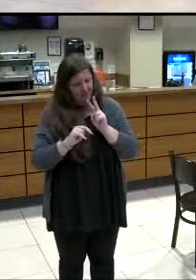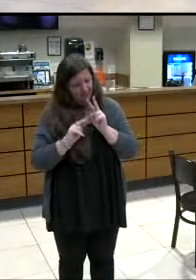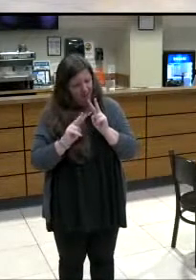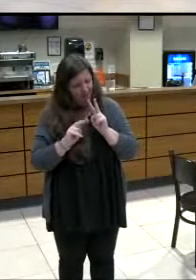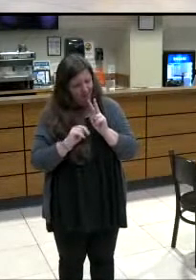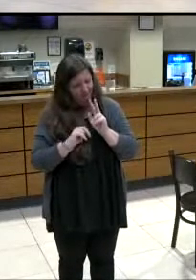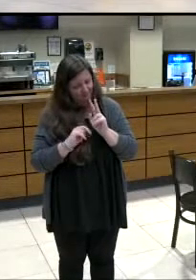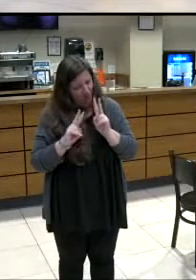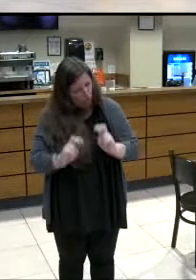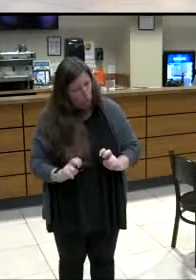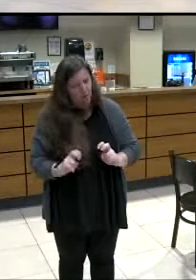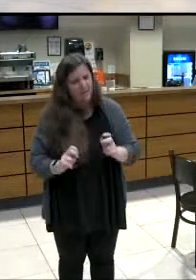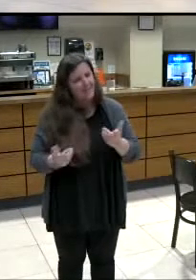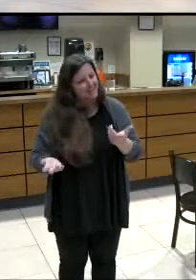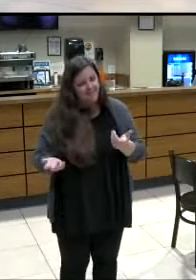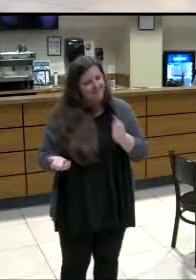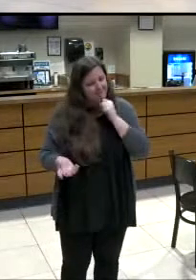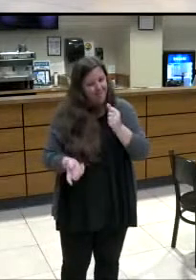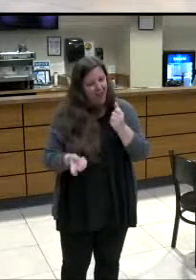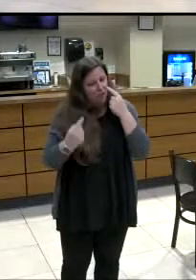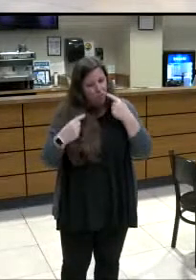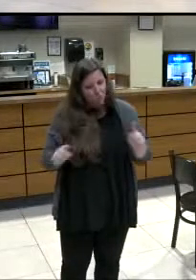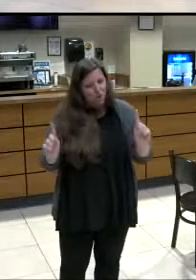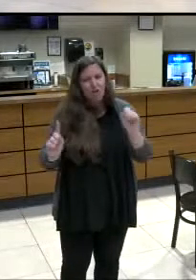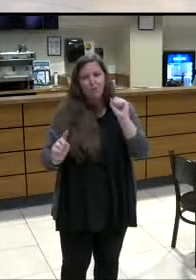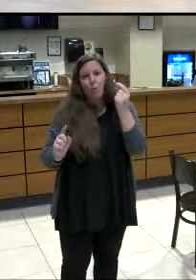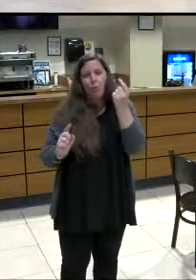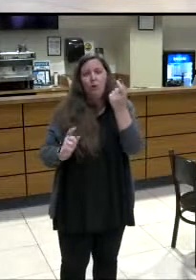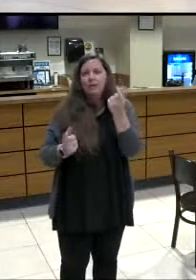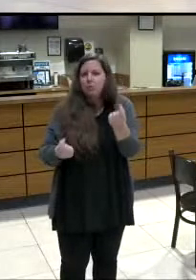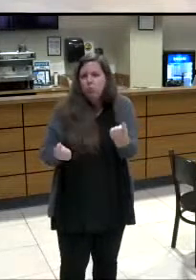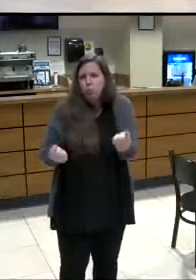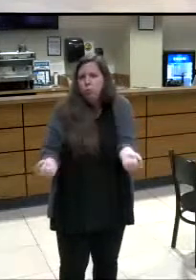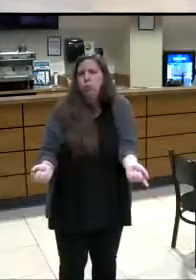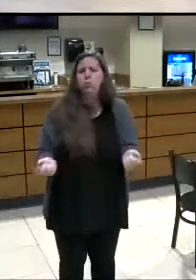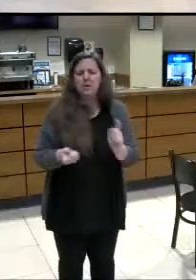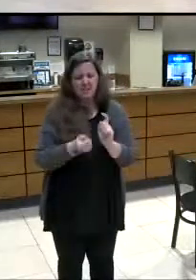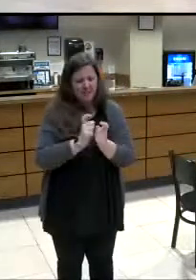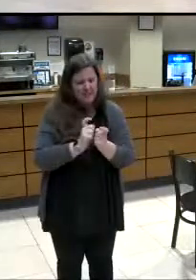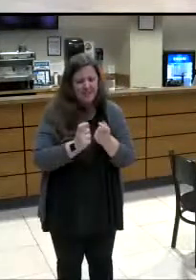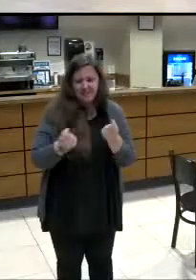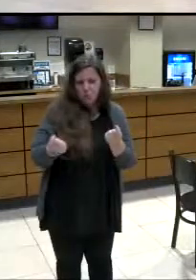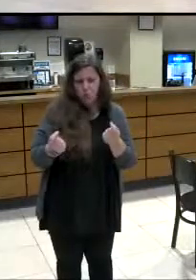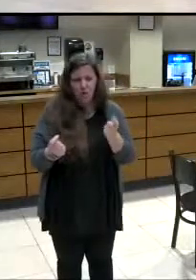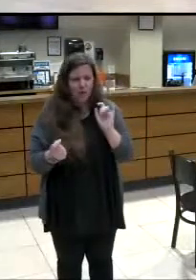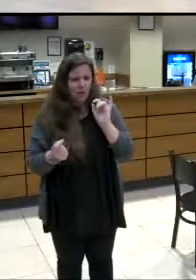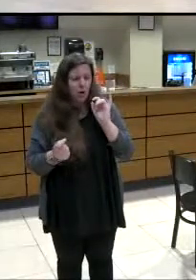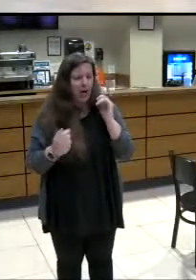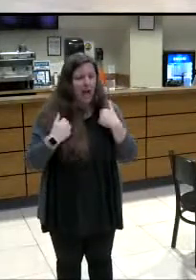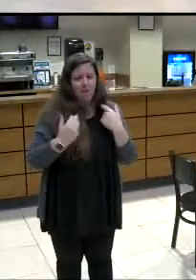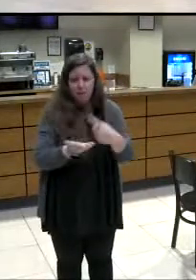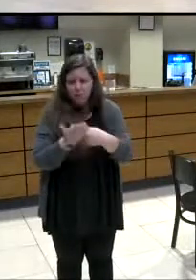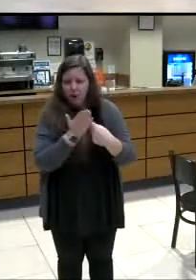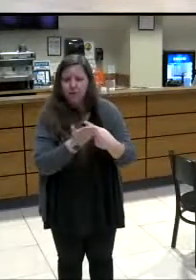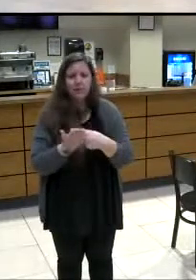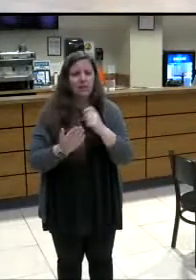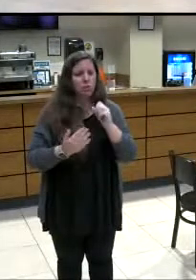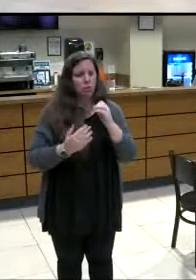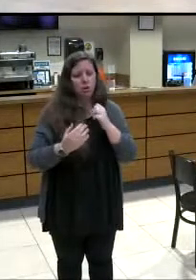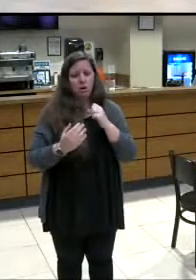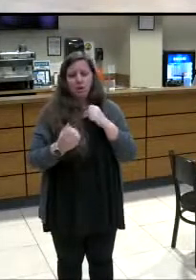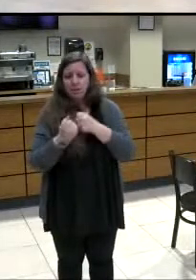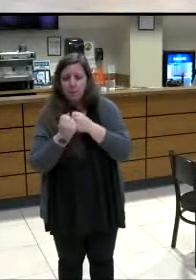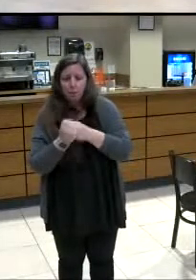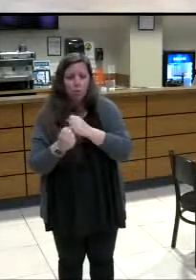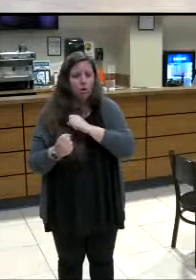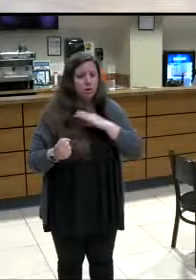it. What do we need to do? So even us having these strategic support circles and those conversations, or looking at data in the middle